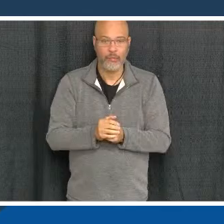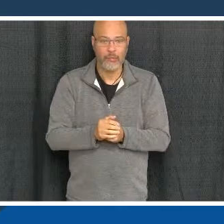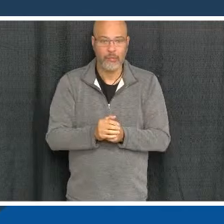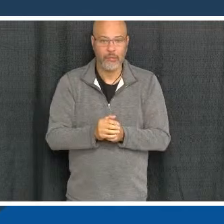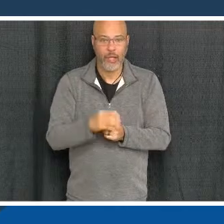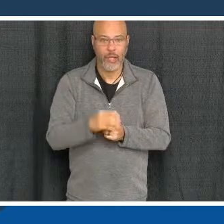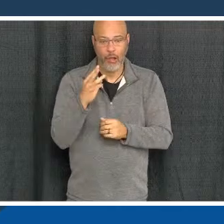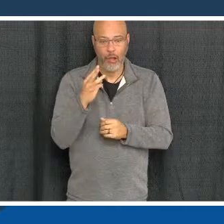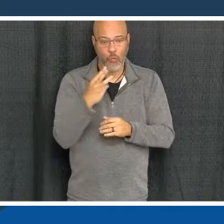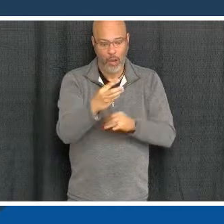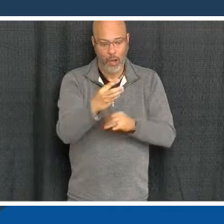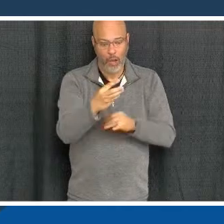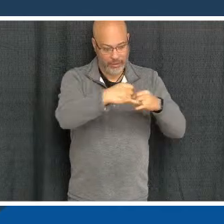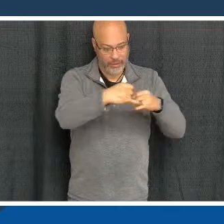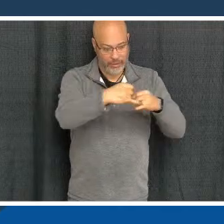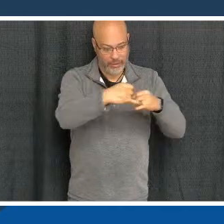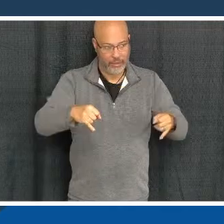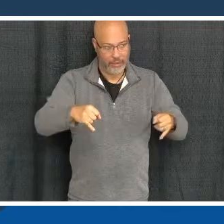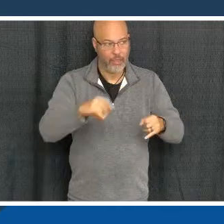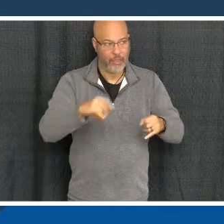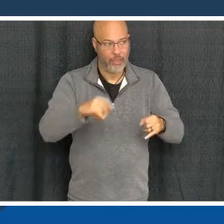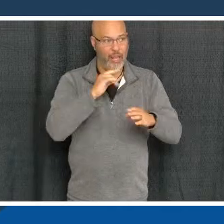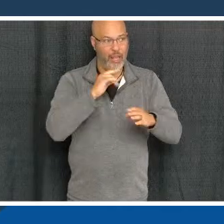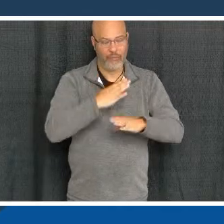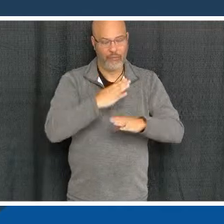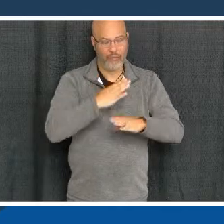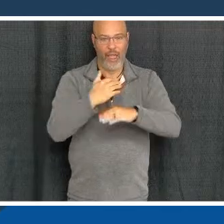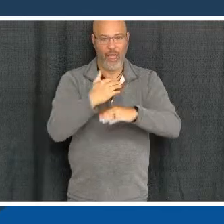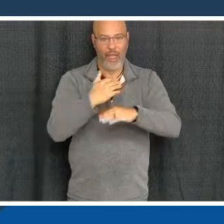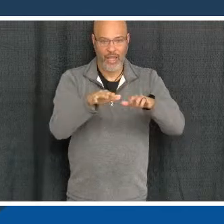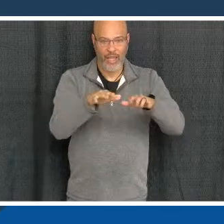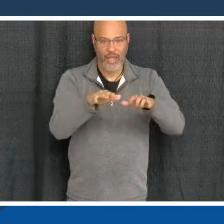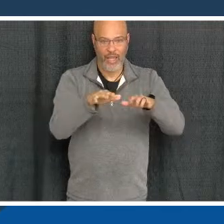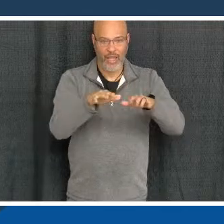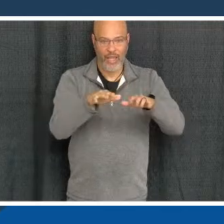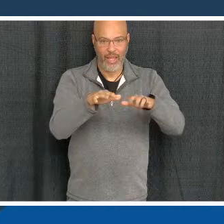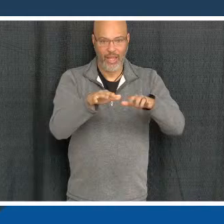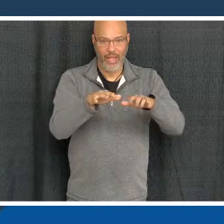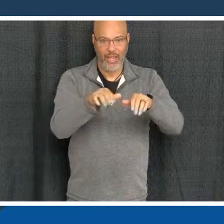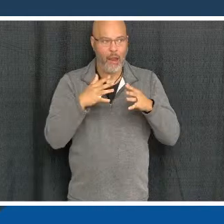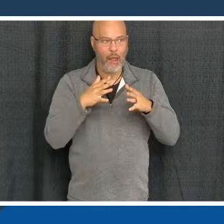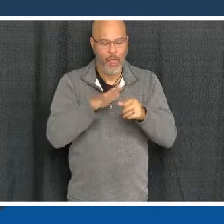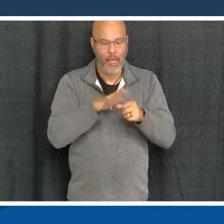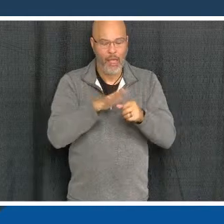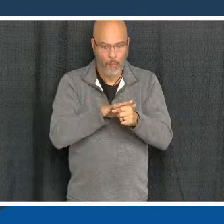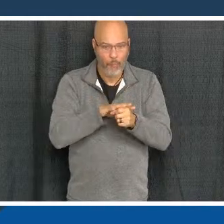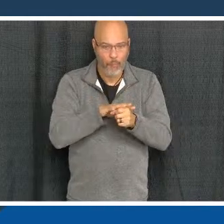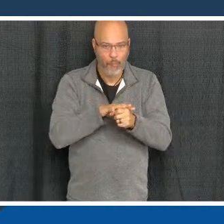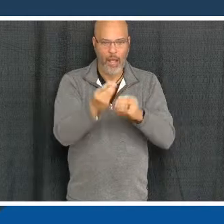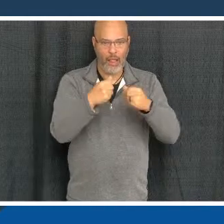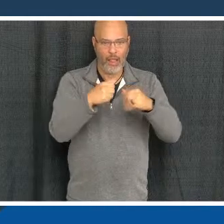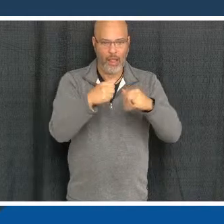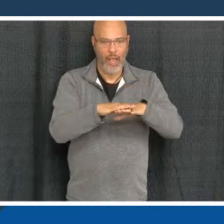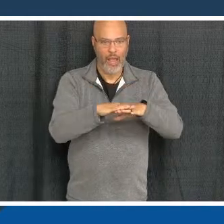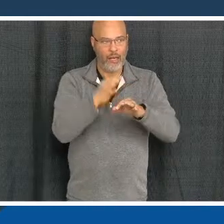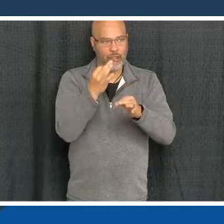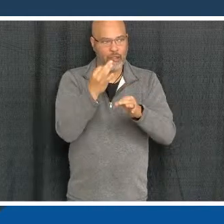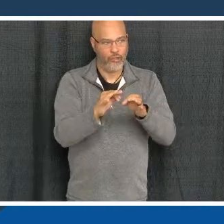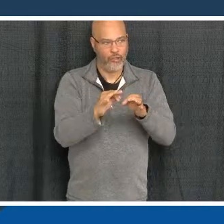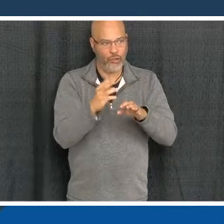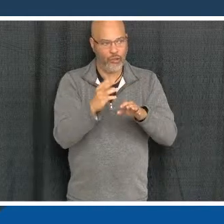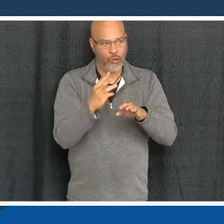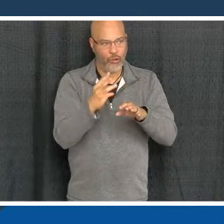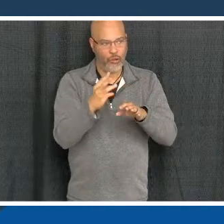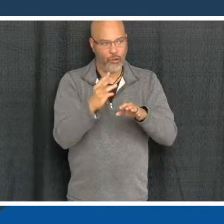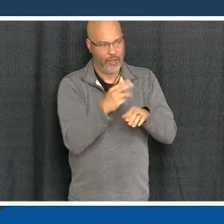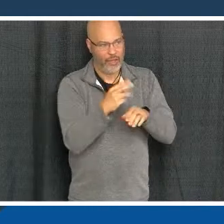The western boundary of this property is covered by a FEMA flood area, but there's developable land on this property. It's just the far west area